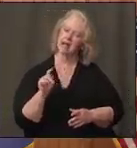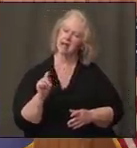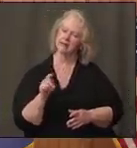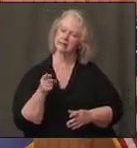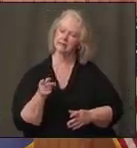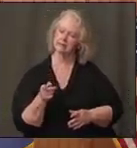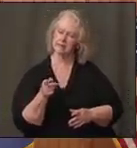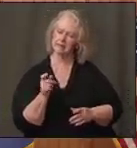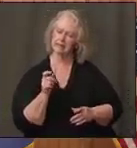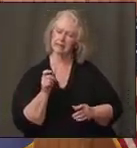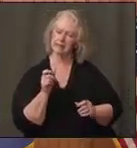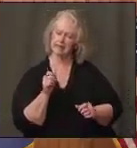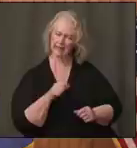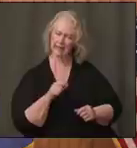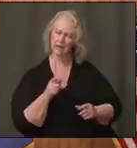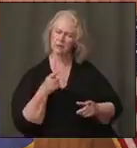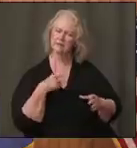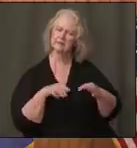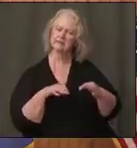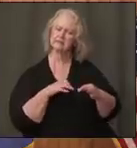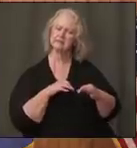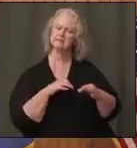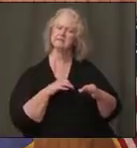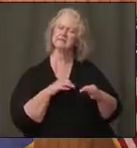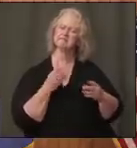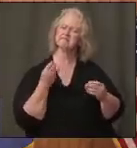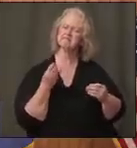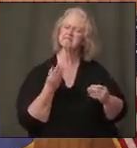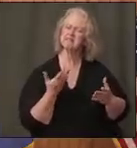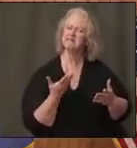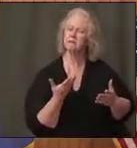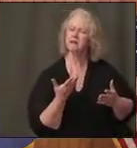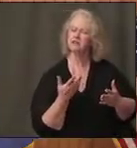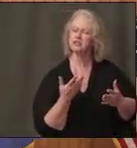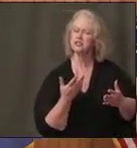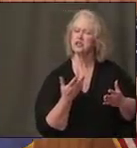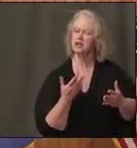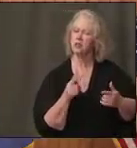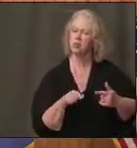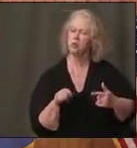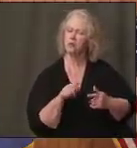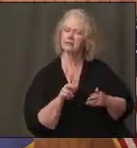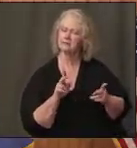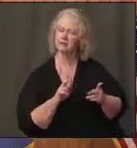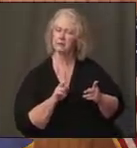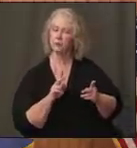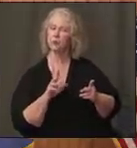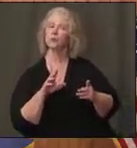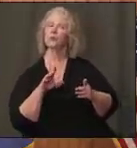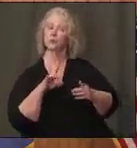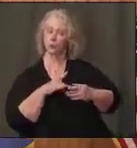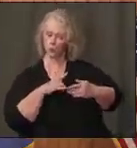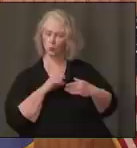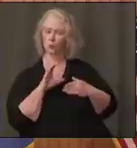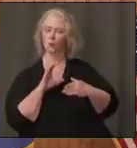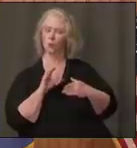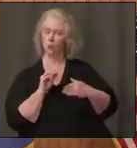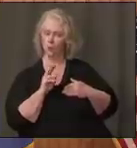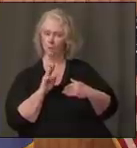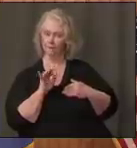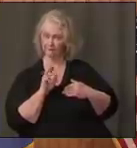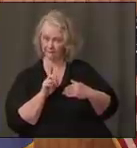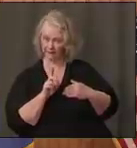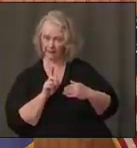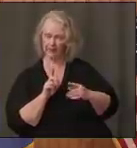there demographic information available on people who've gotten COVID-19 who